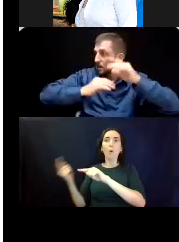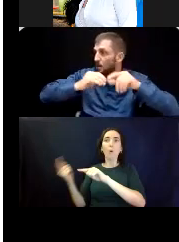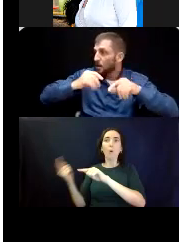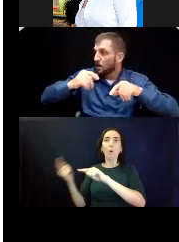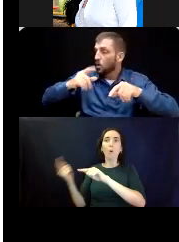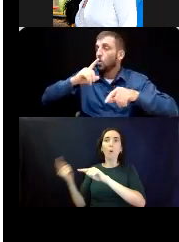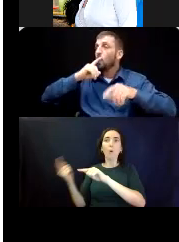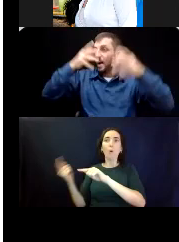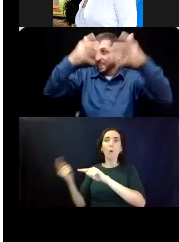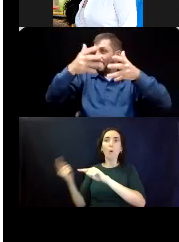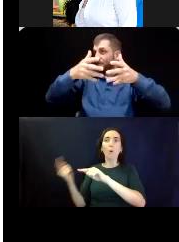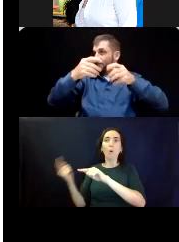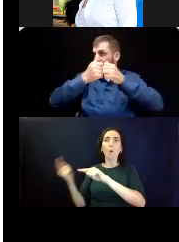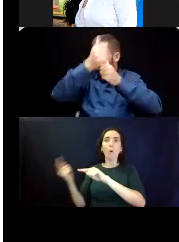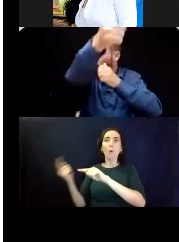far.